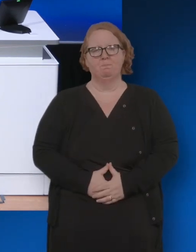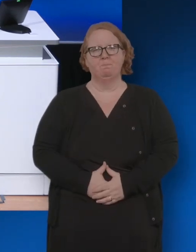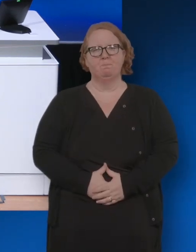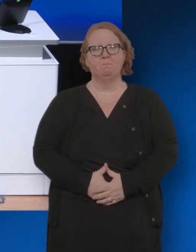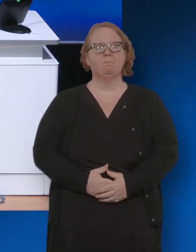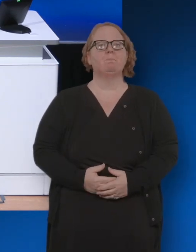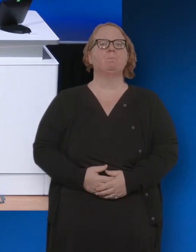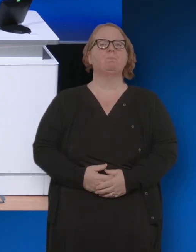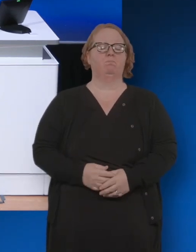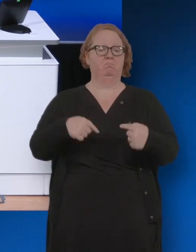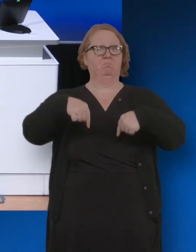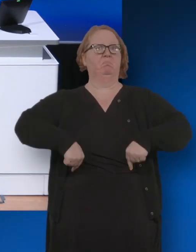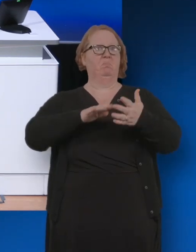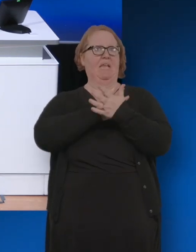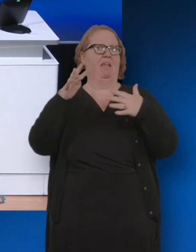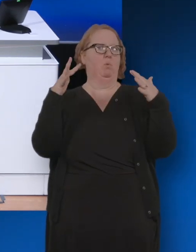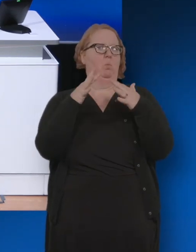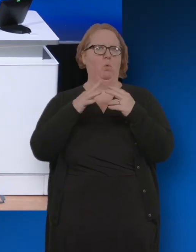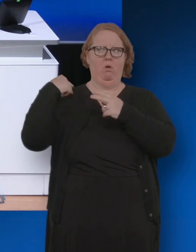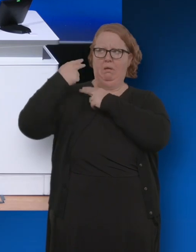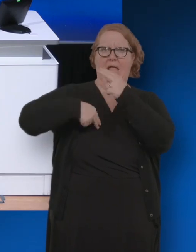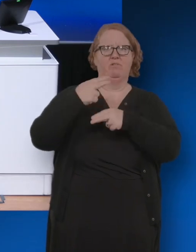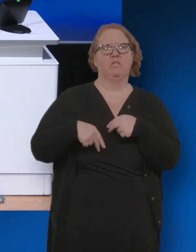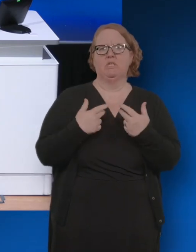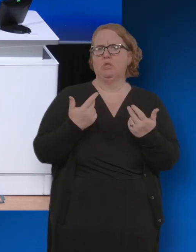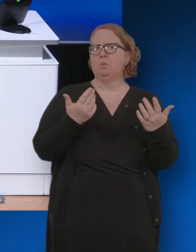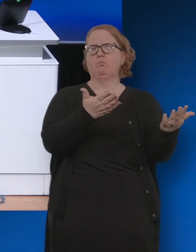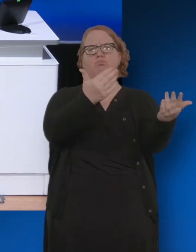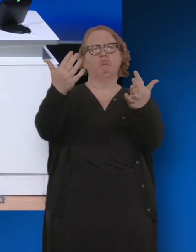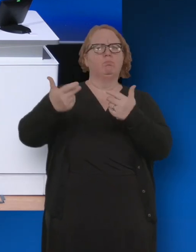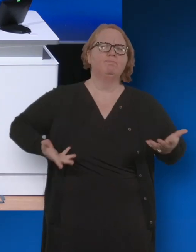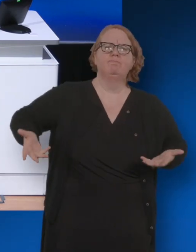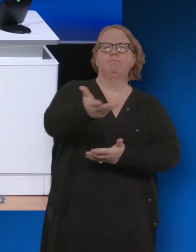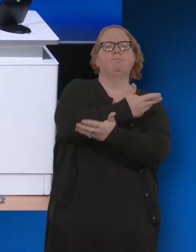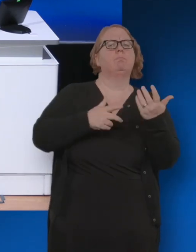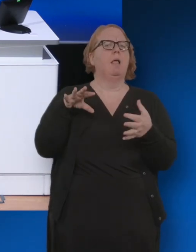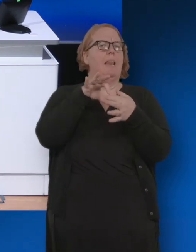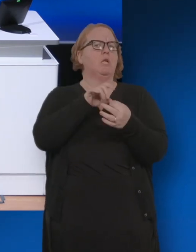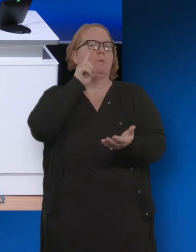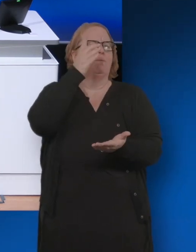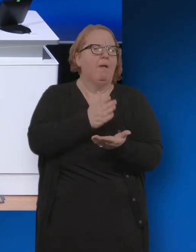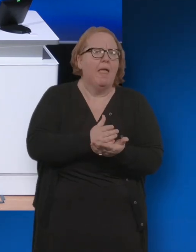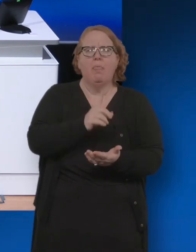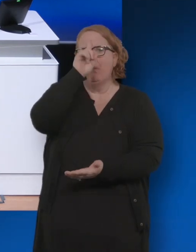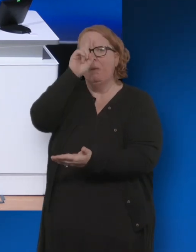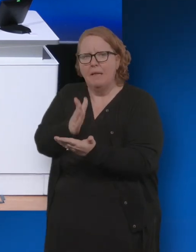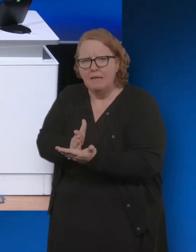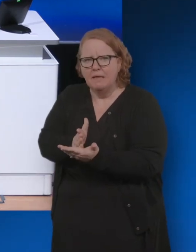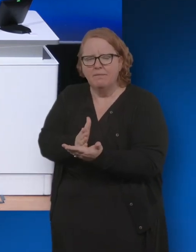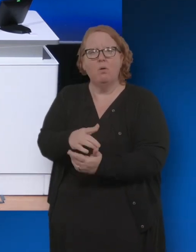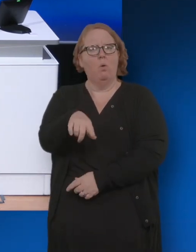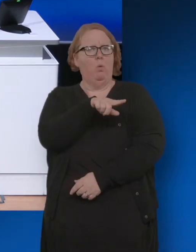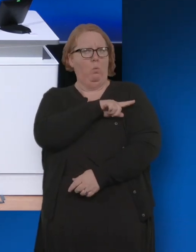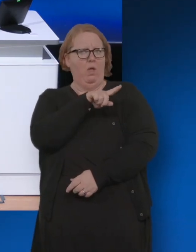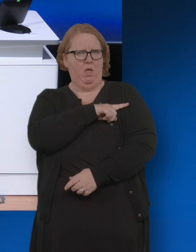So we're a place with a heritage that welcomes conversations about faith and belief. And that's